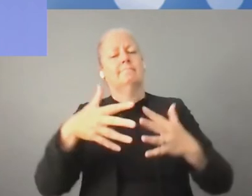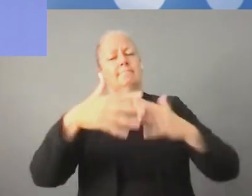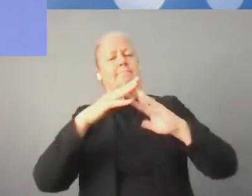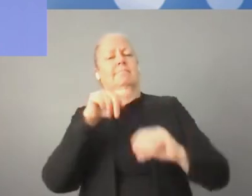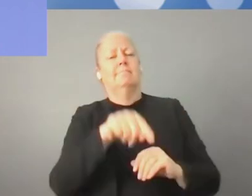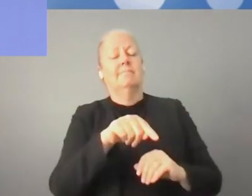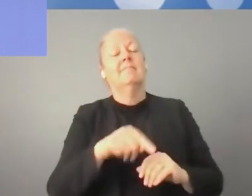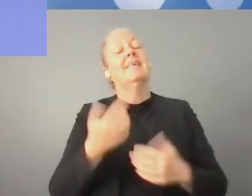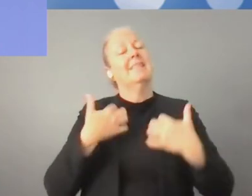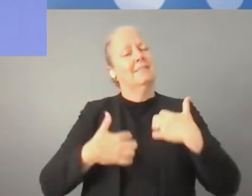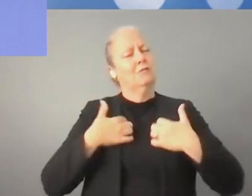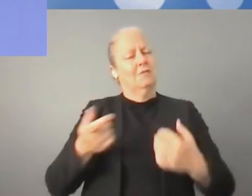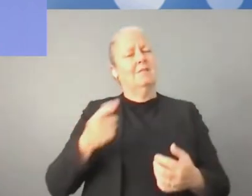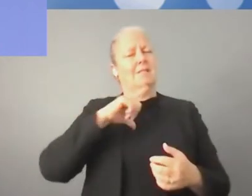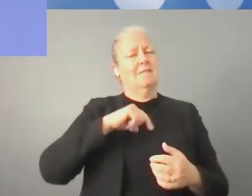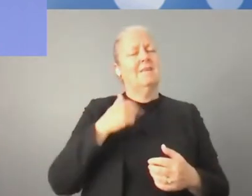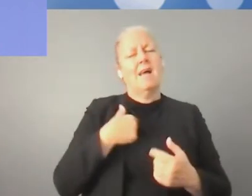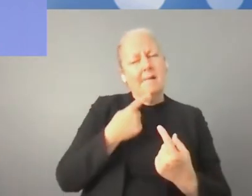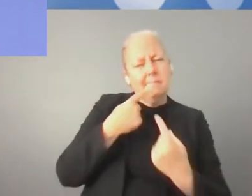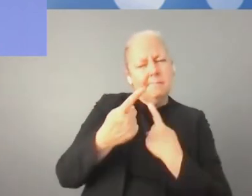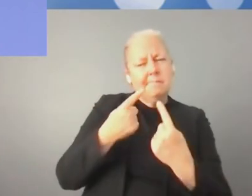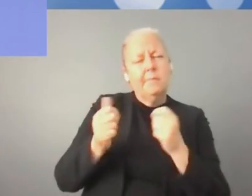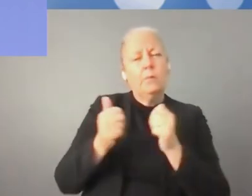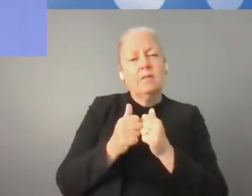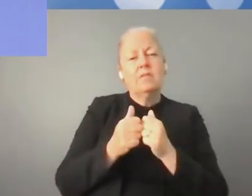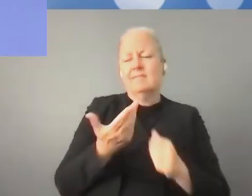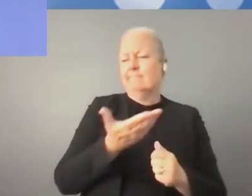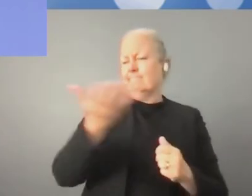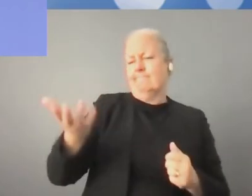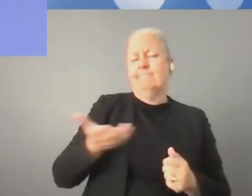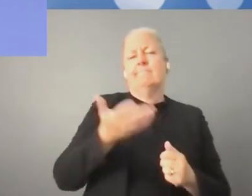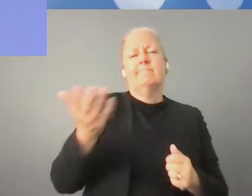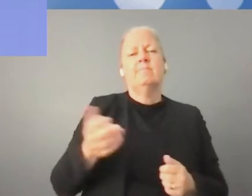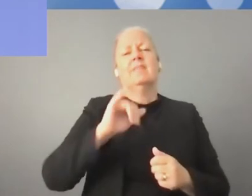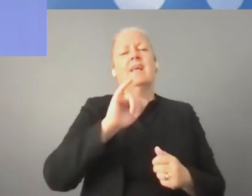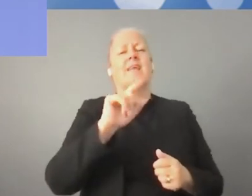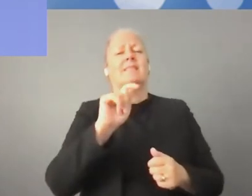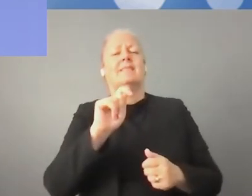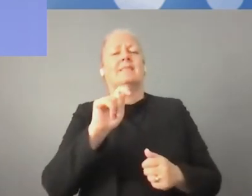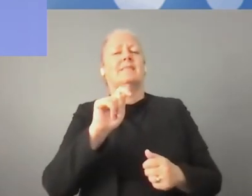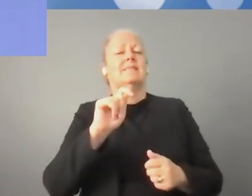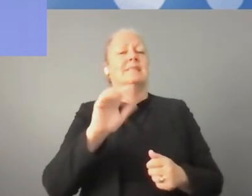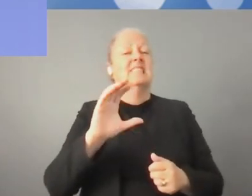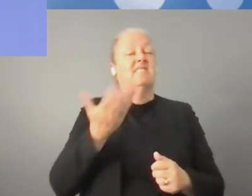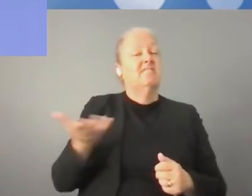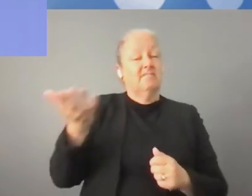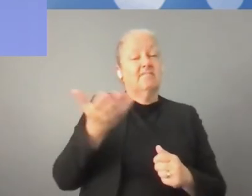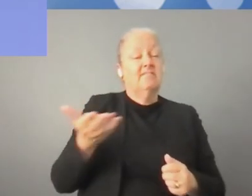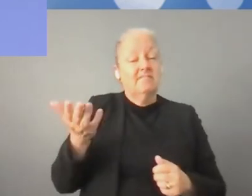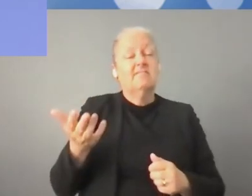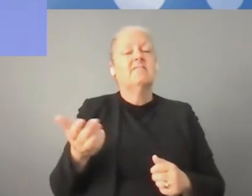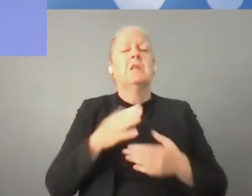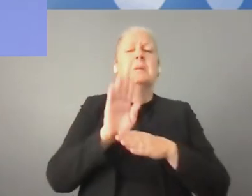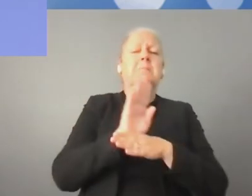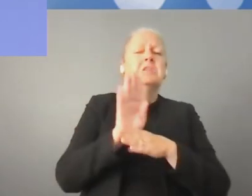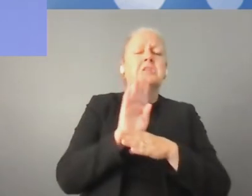when i talked to some of the uh digi itc uh businesses they're not